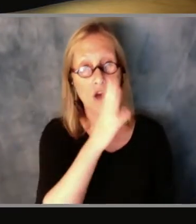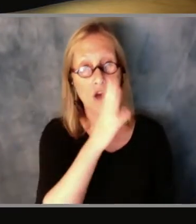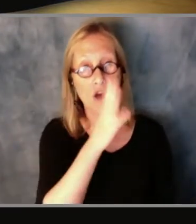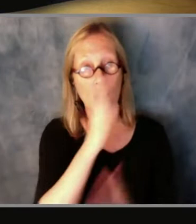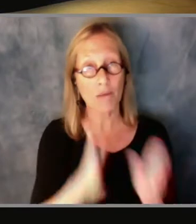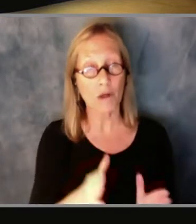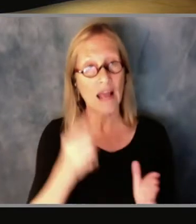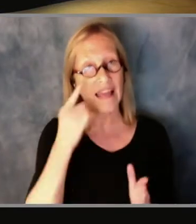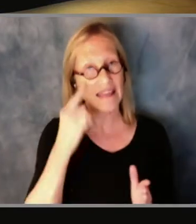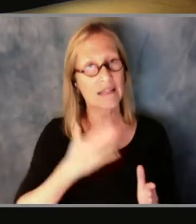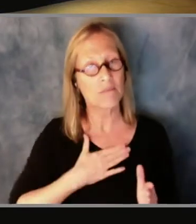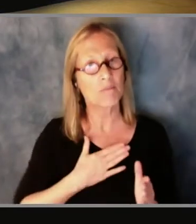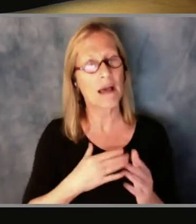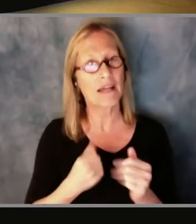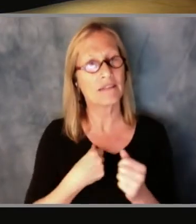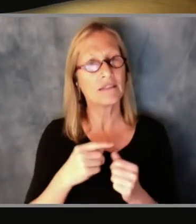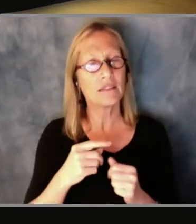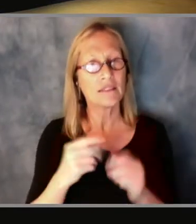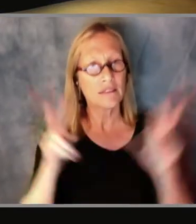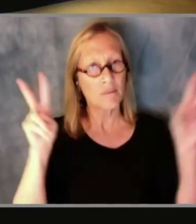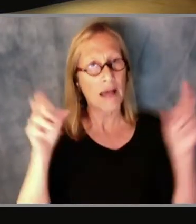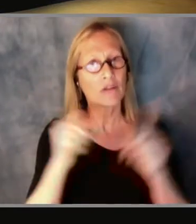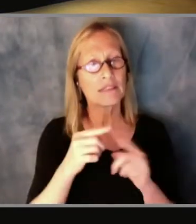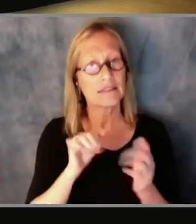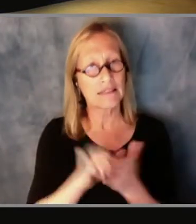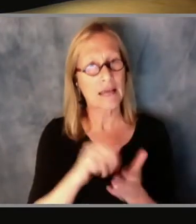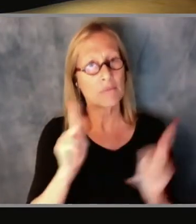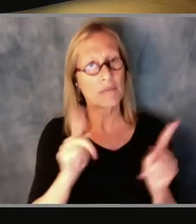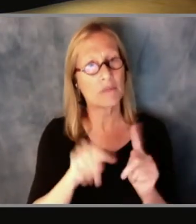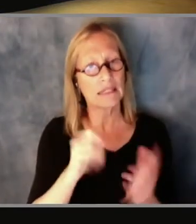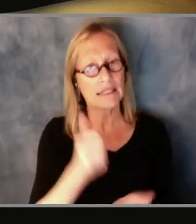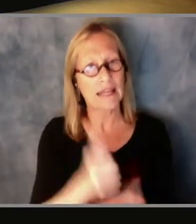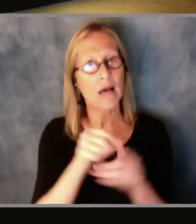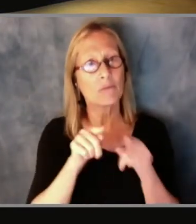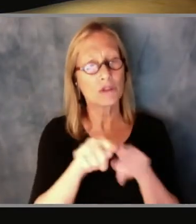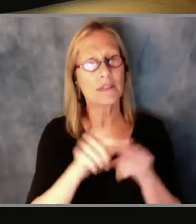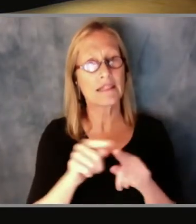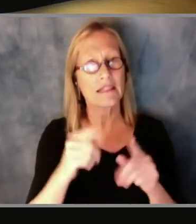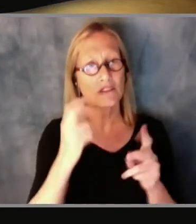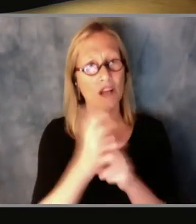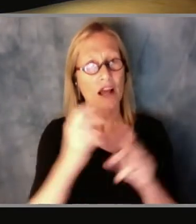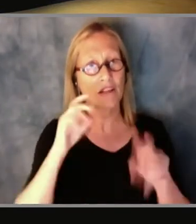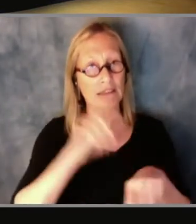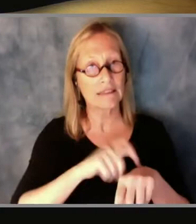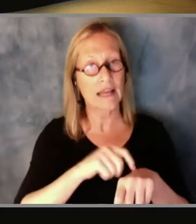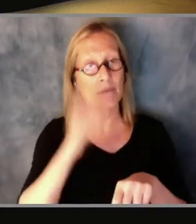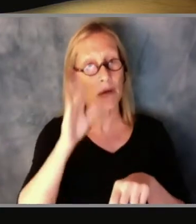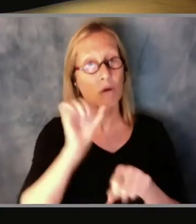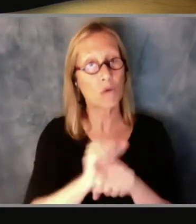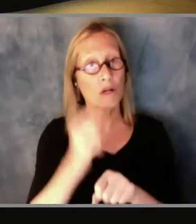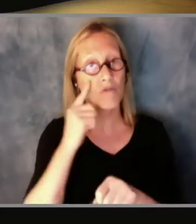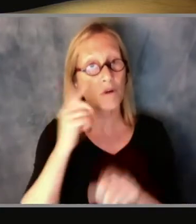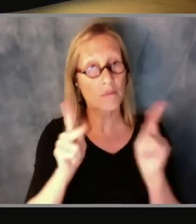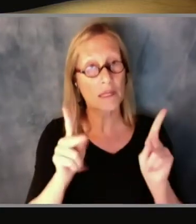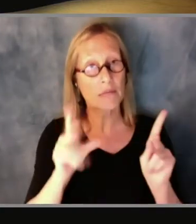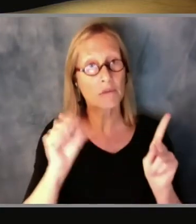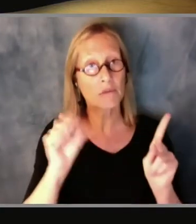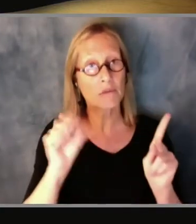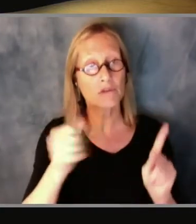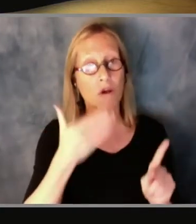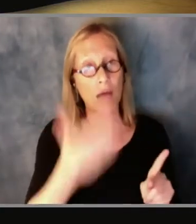for people who need help in this troubling times. I'm going to work for the people. So mahalo, vote for Gabe